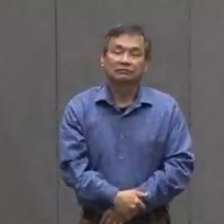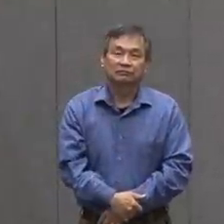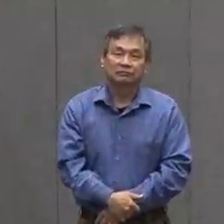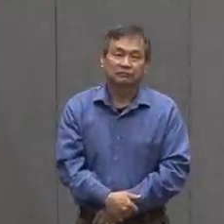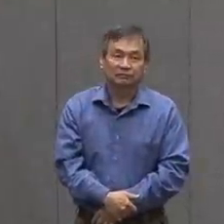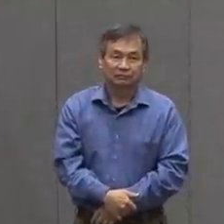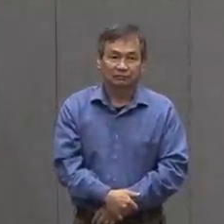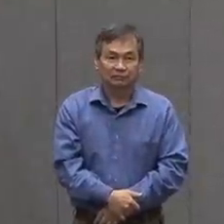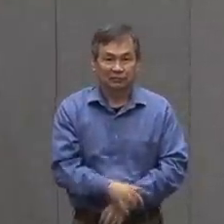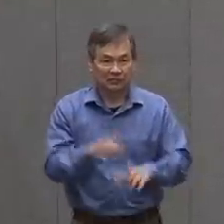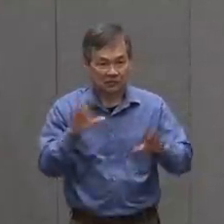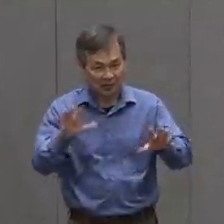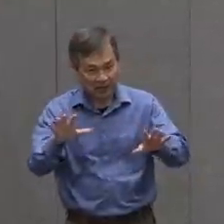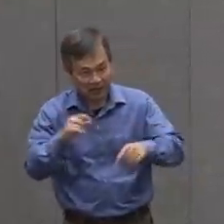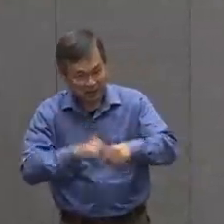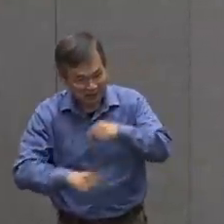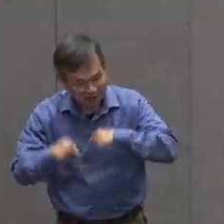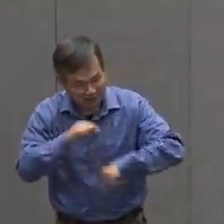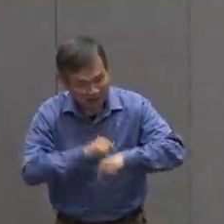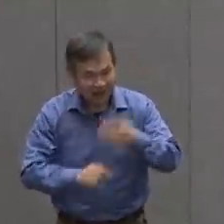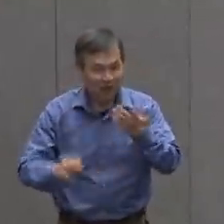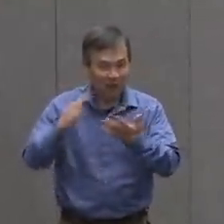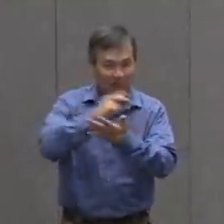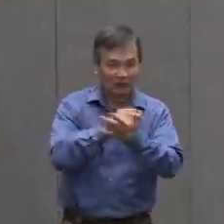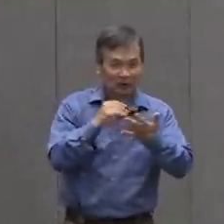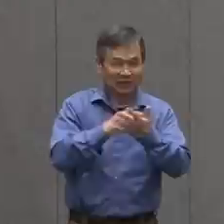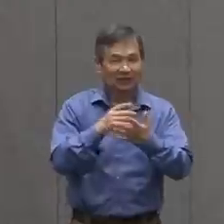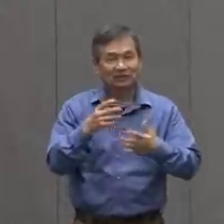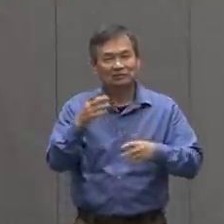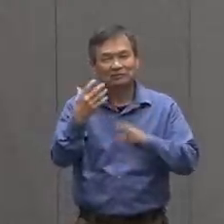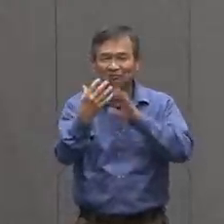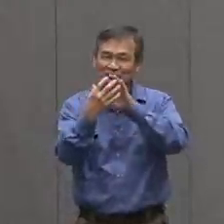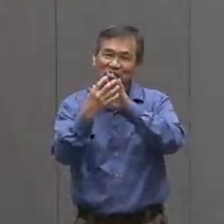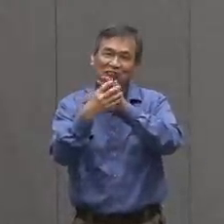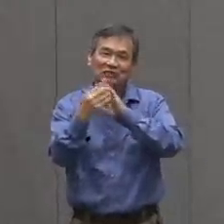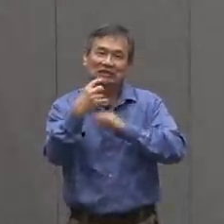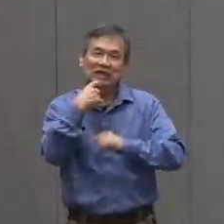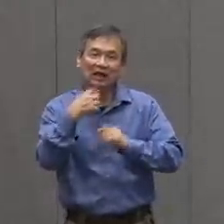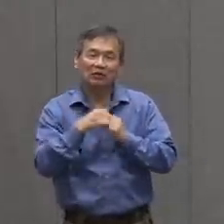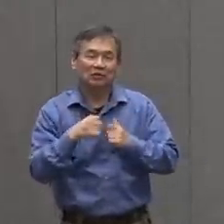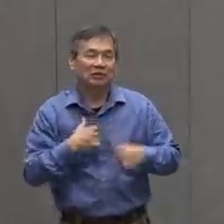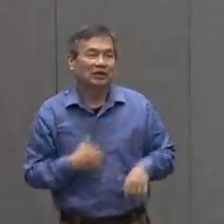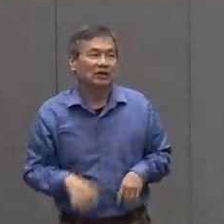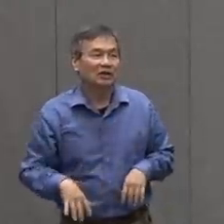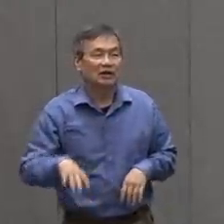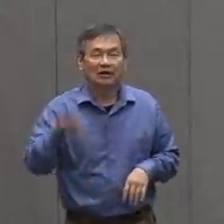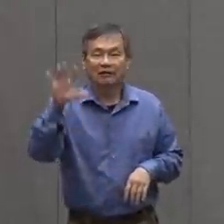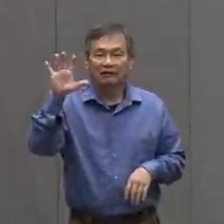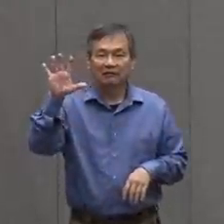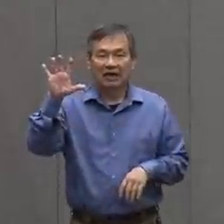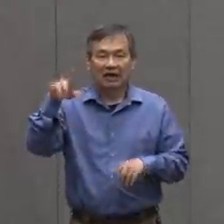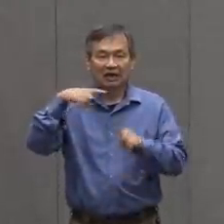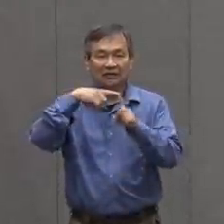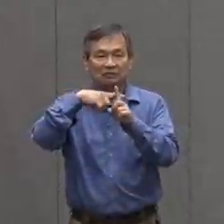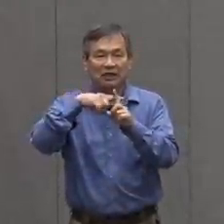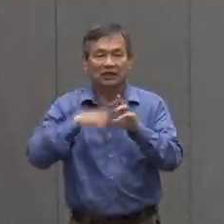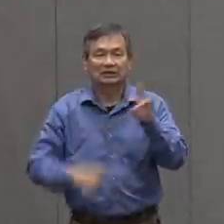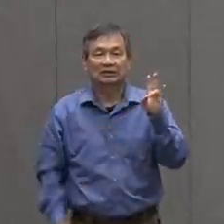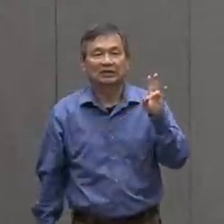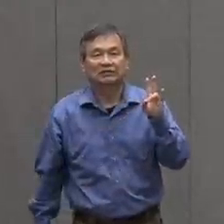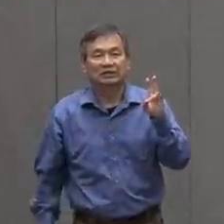Let's review our math facts. Say them with me. 5 plus